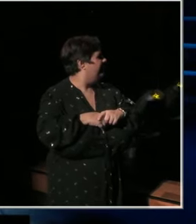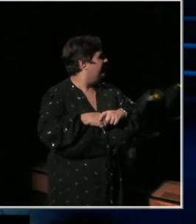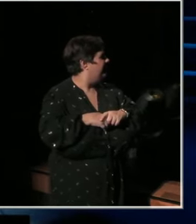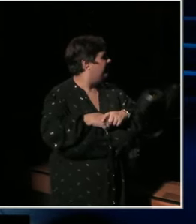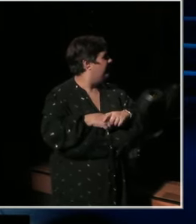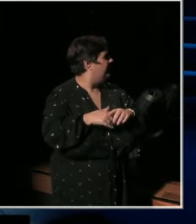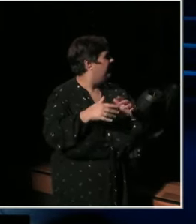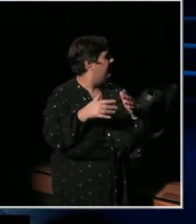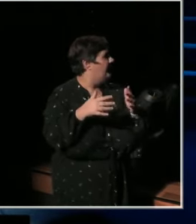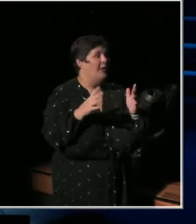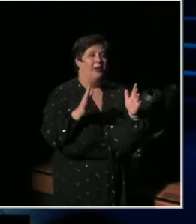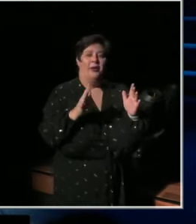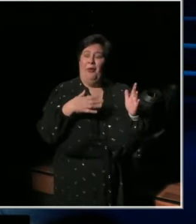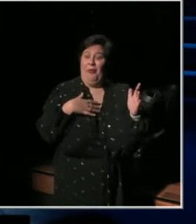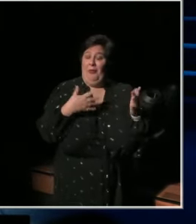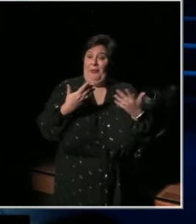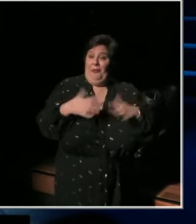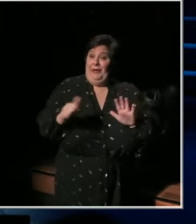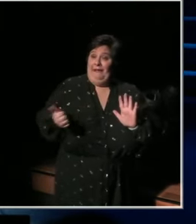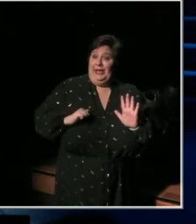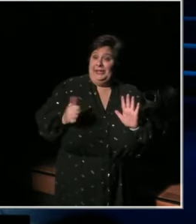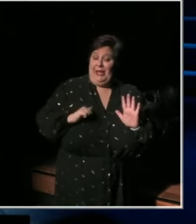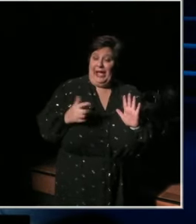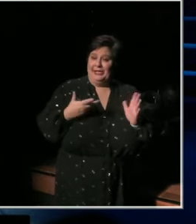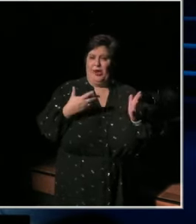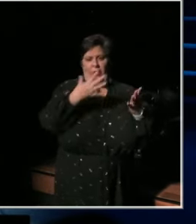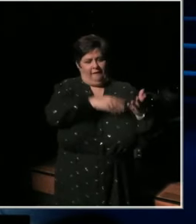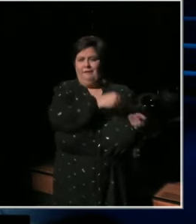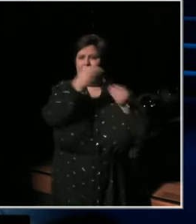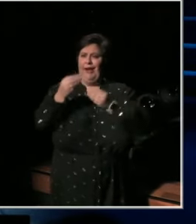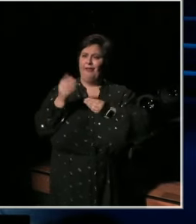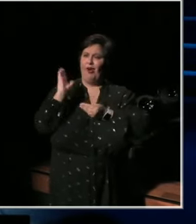Well, I really didn't see that coming, so somebody can I speak to